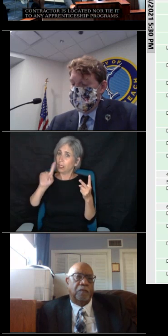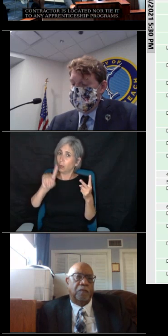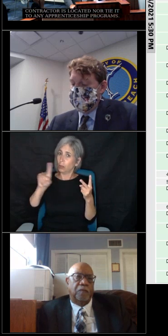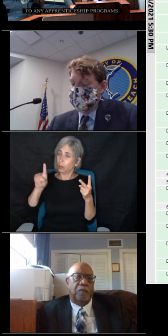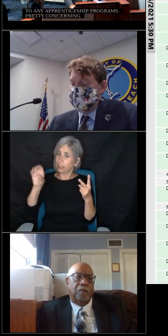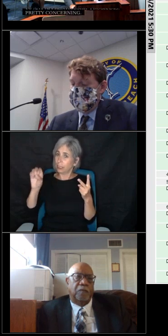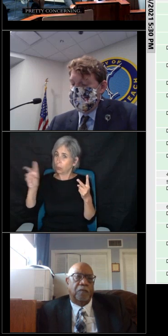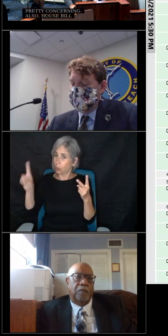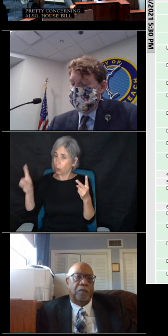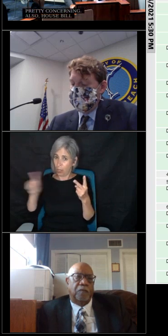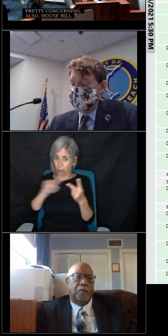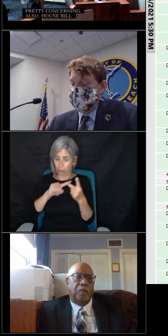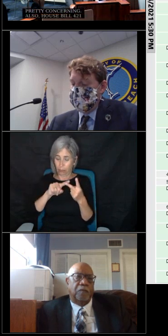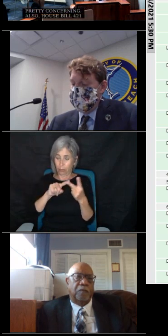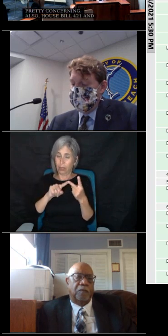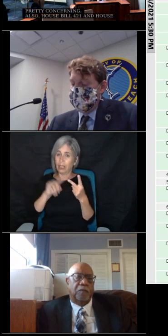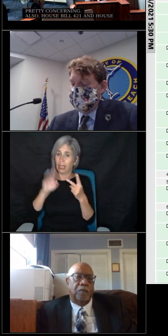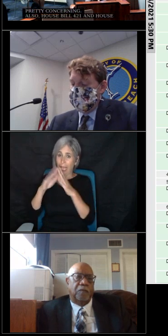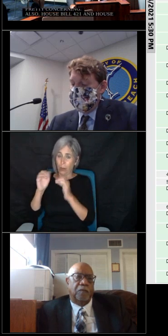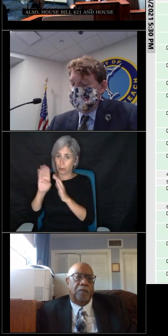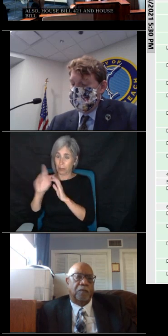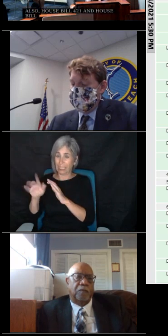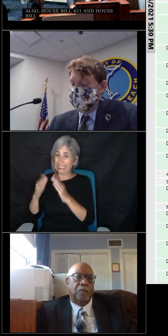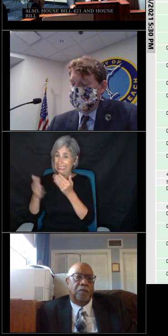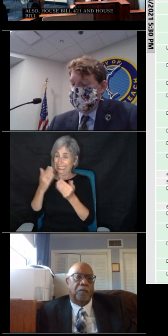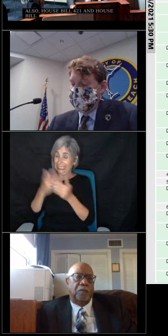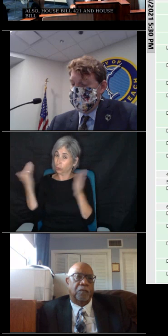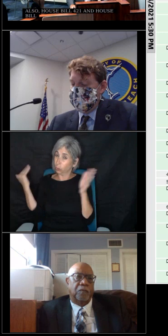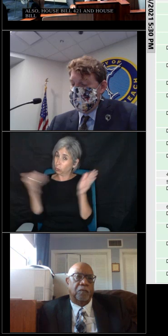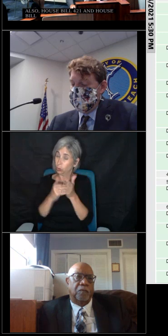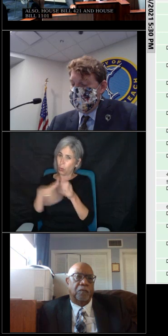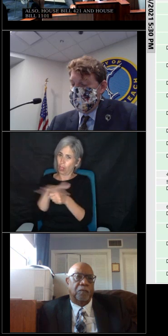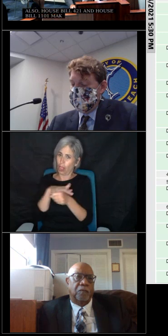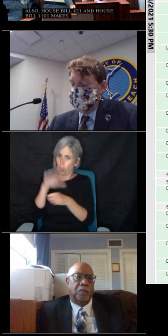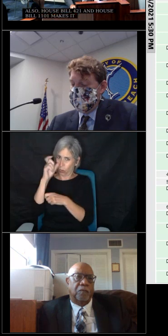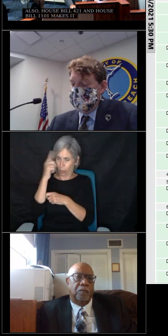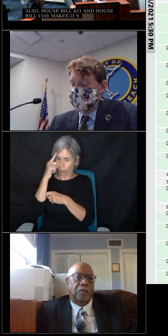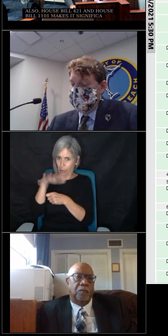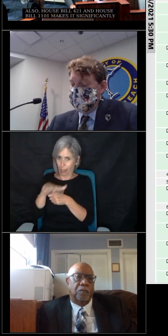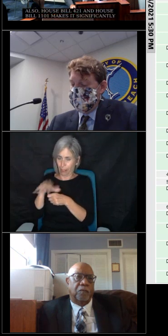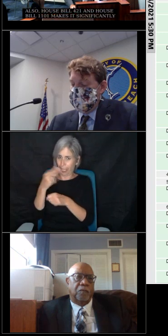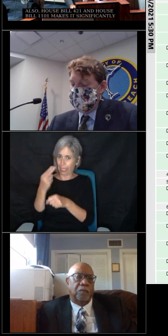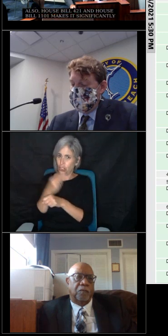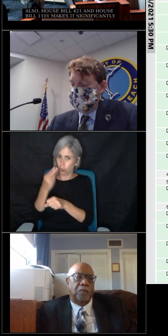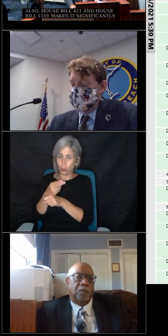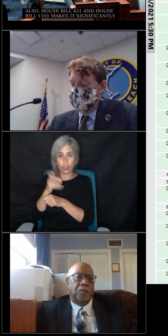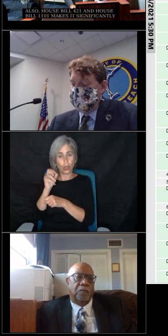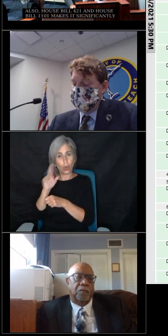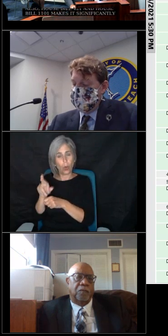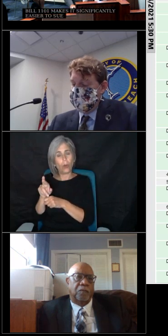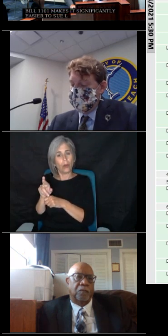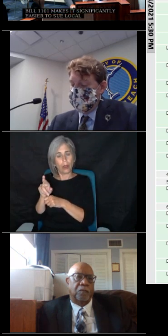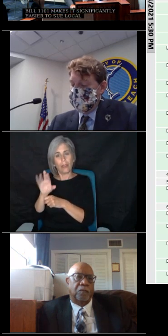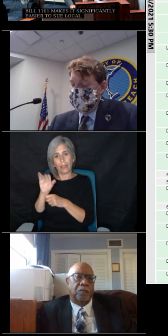1101 makes it significantly easier to sue local governments over land use issues under the Byrd-Harris